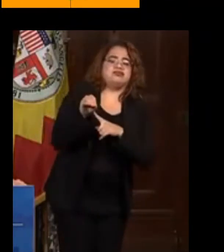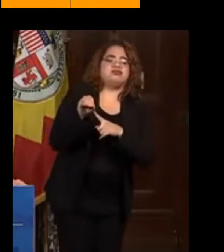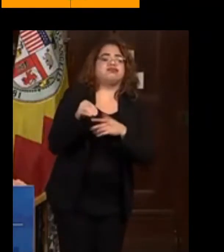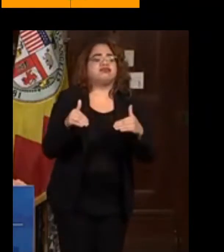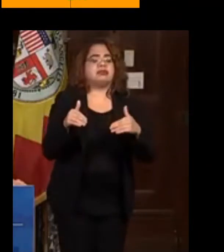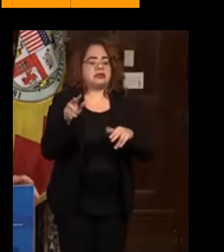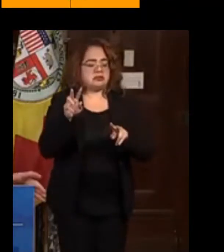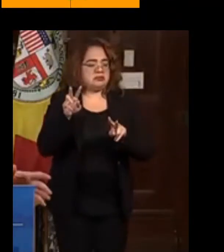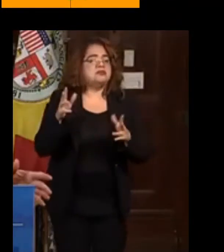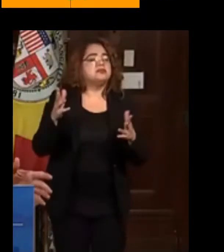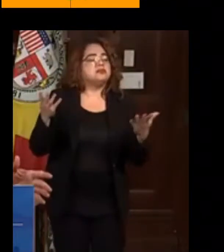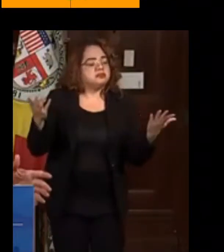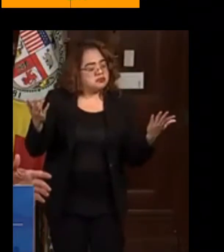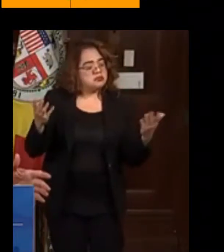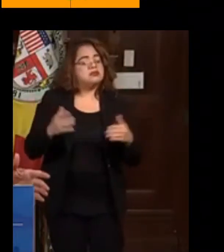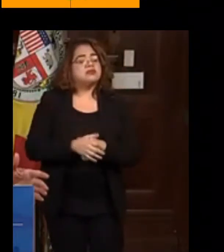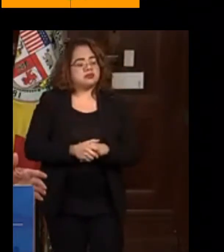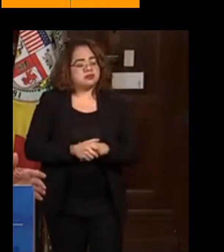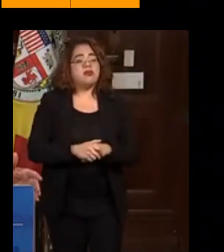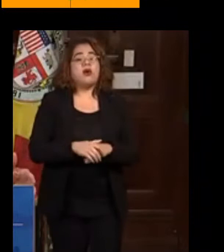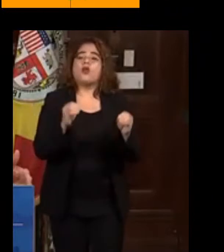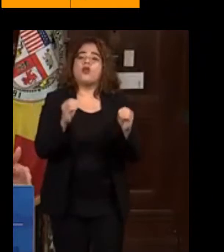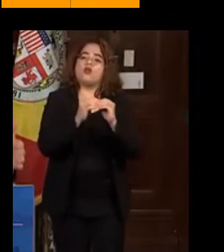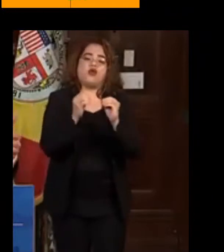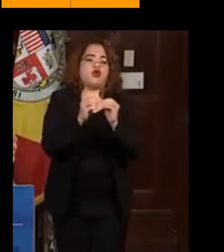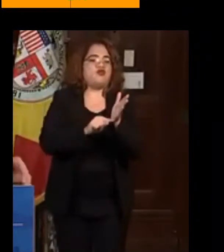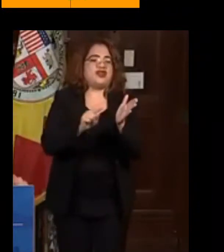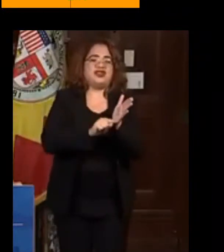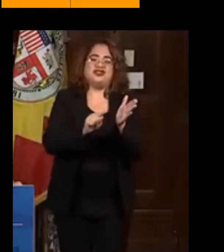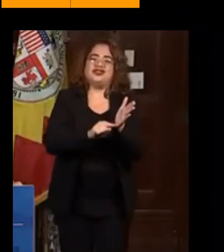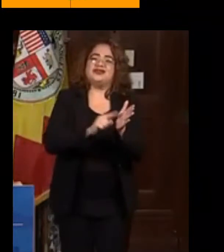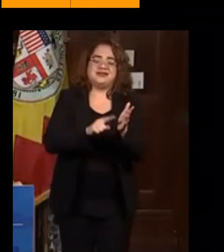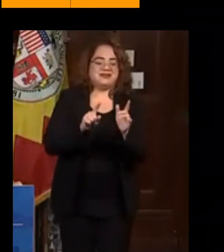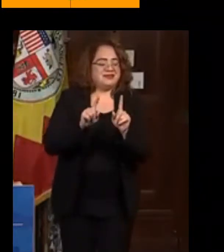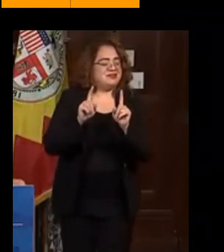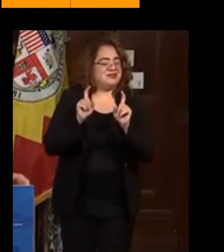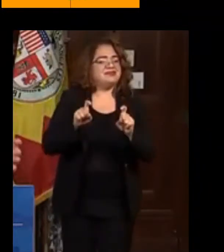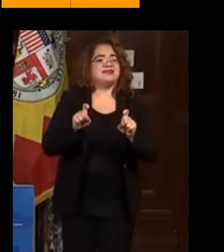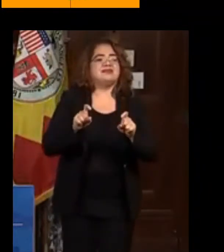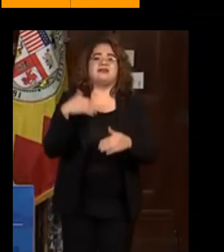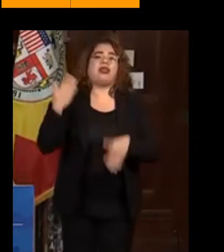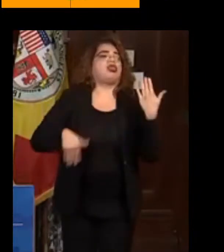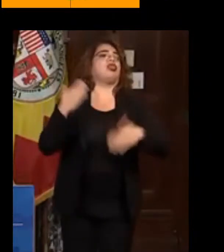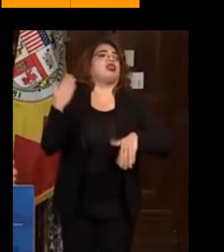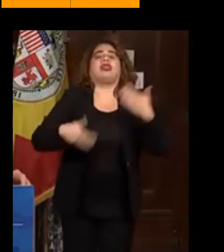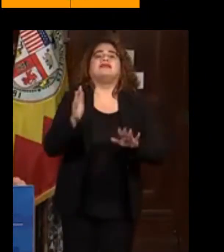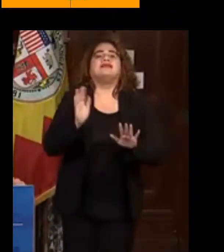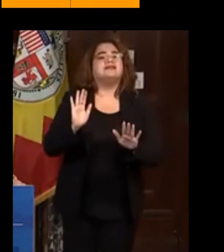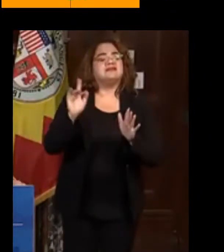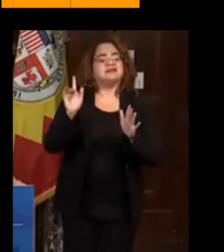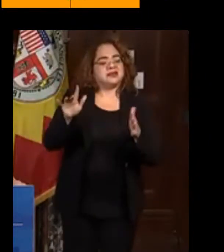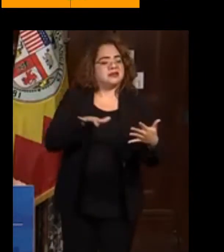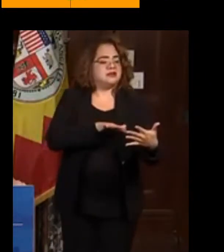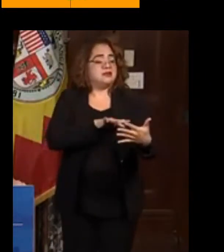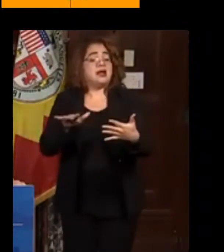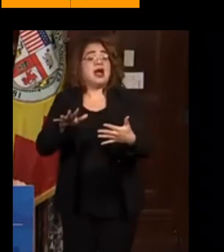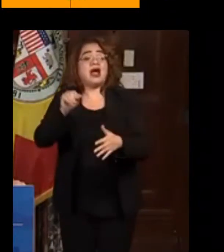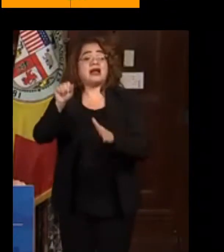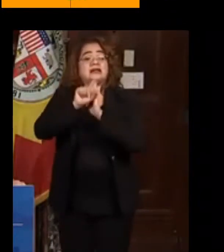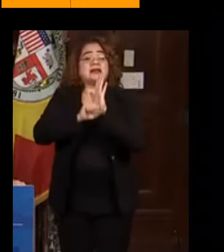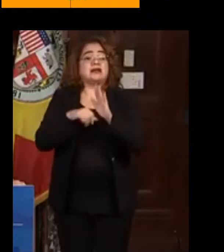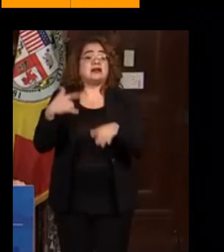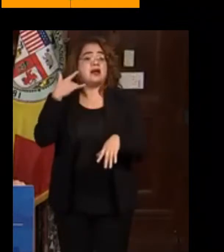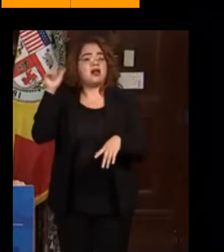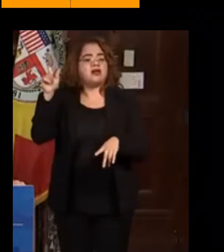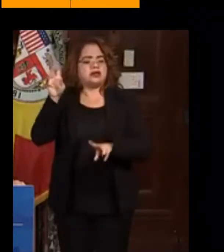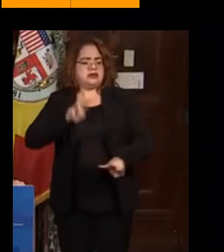works. We need to still have a little bit more information, so I do welcome the state having a second look at that, but I hope that that won't delay us